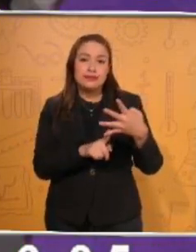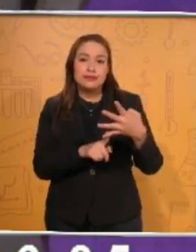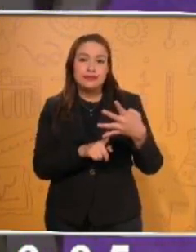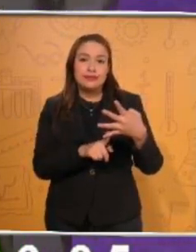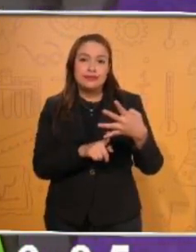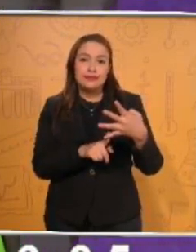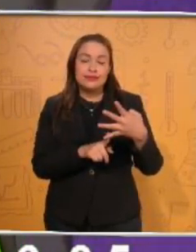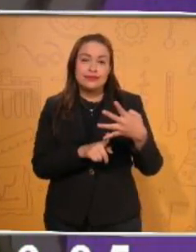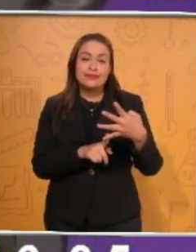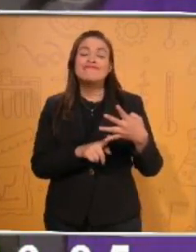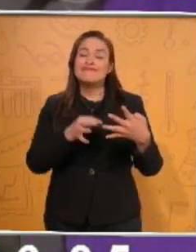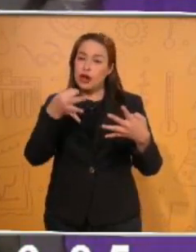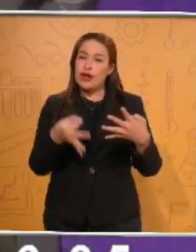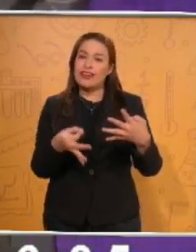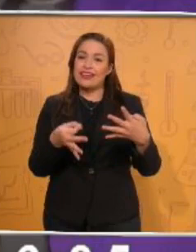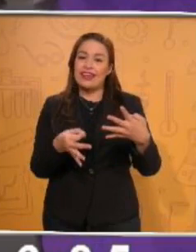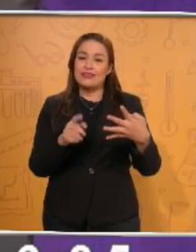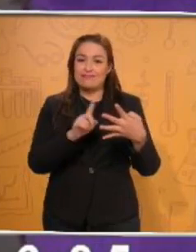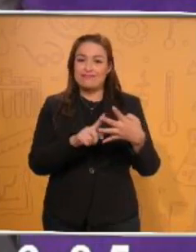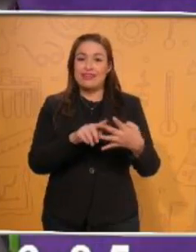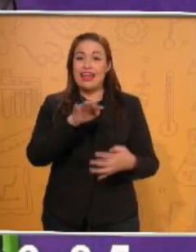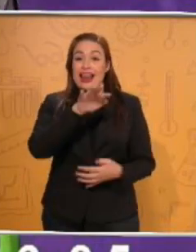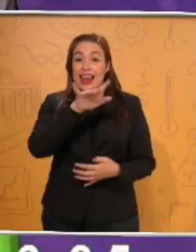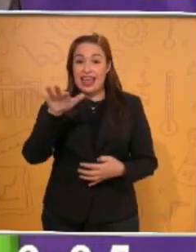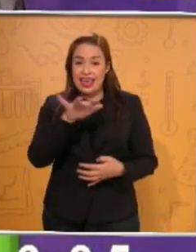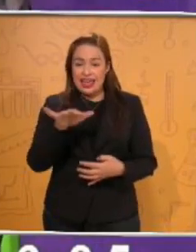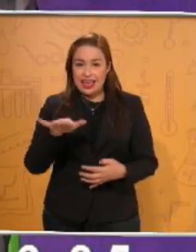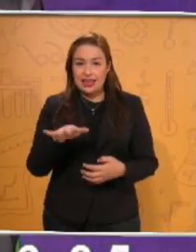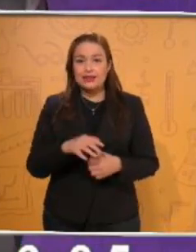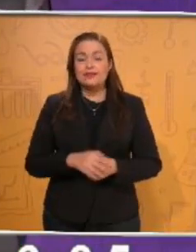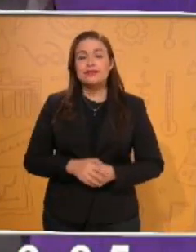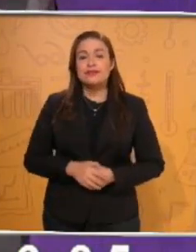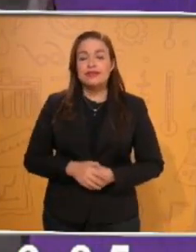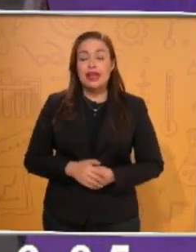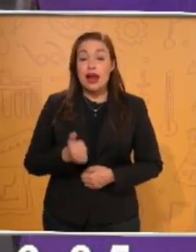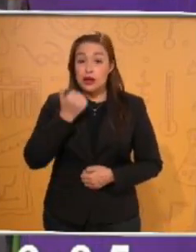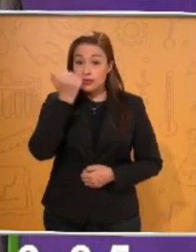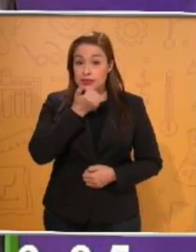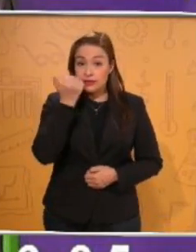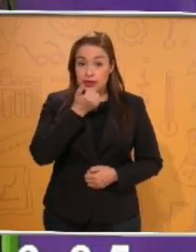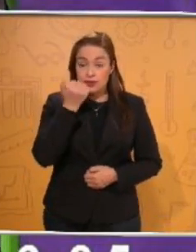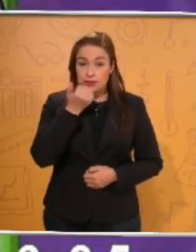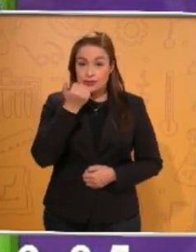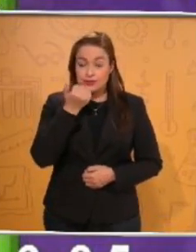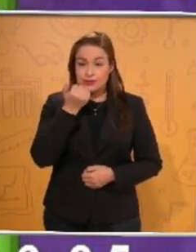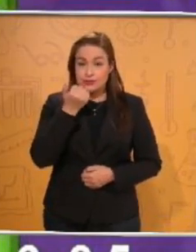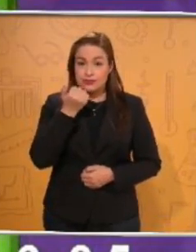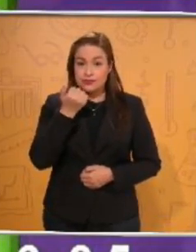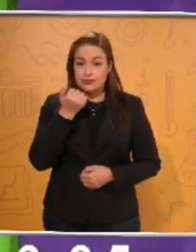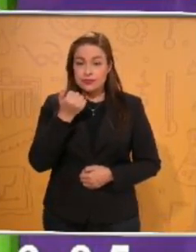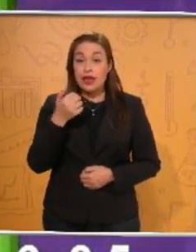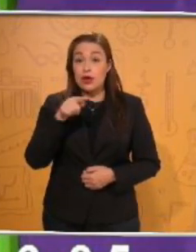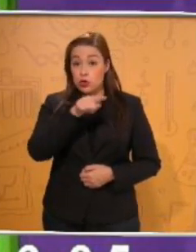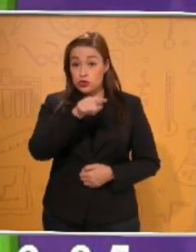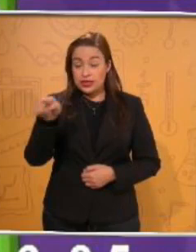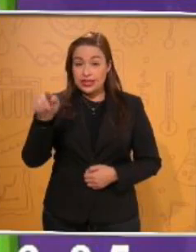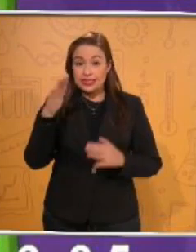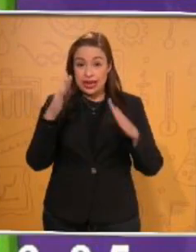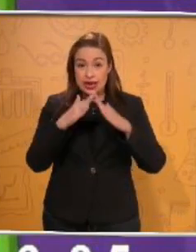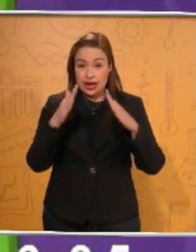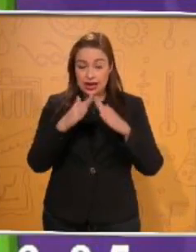correct. Learn. Students, you took the class in your house with